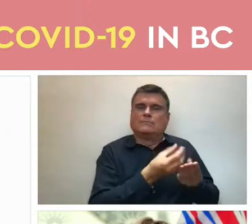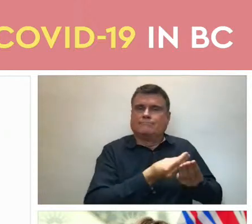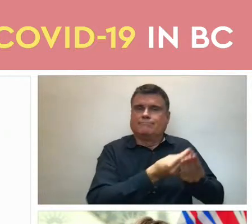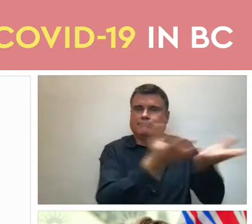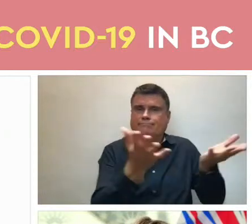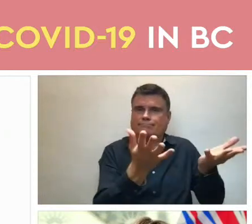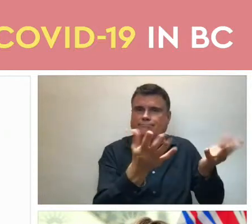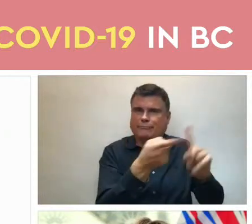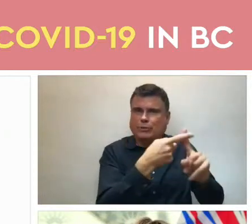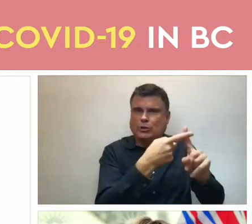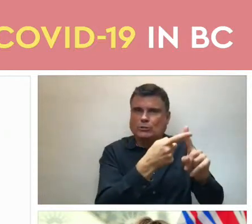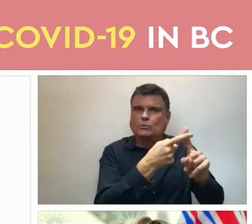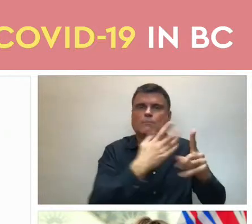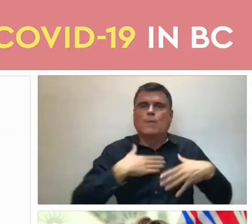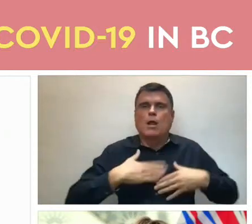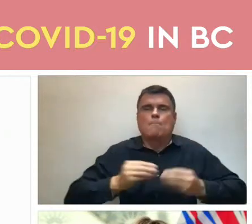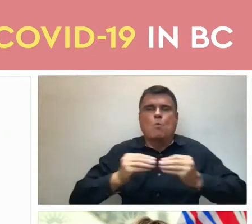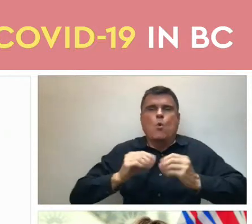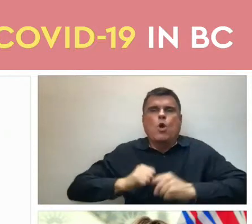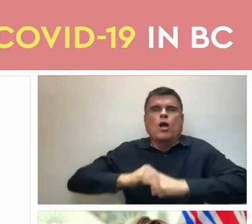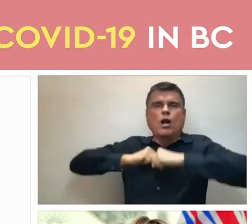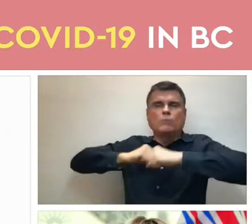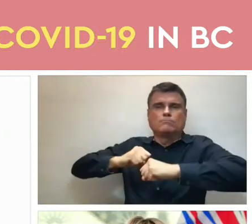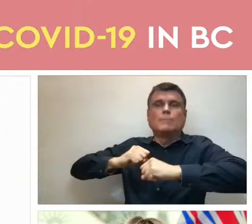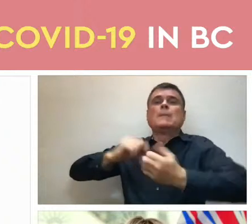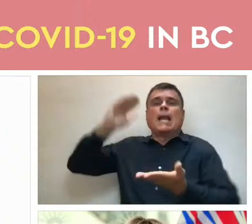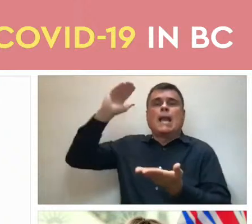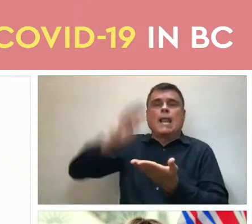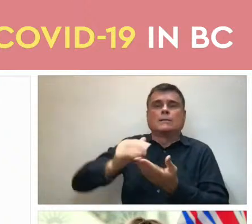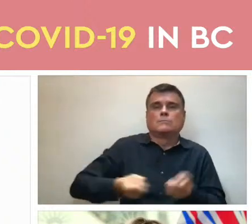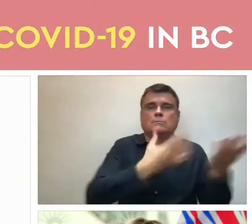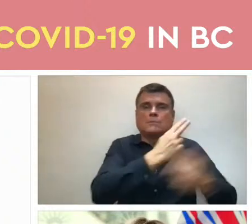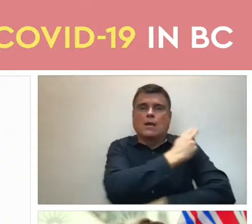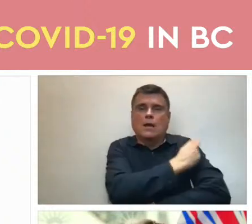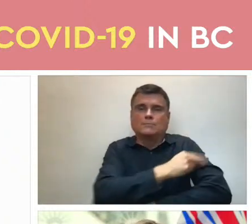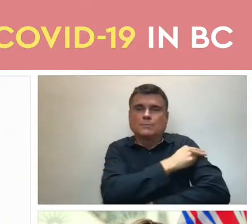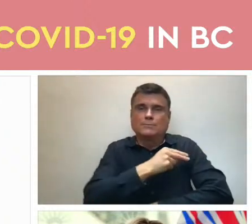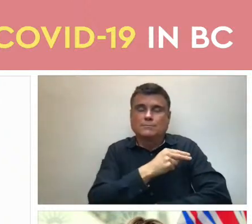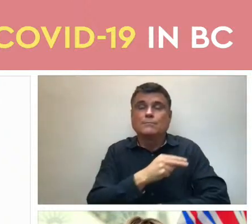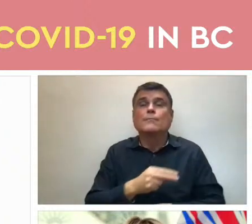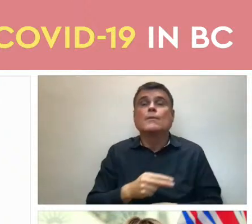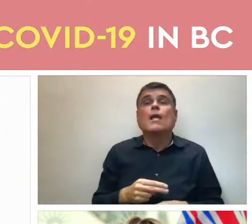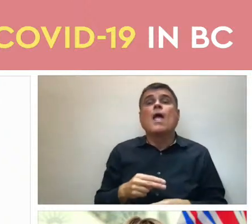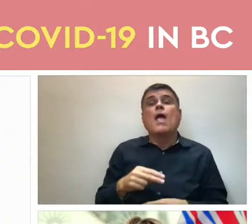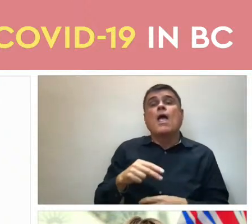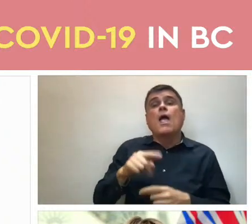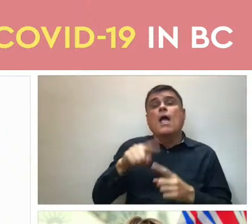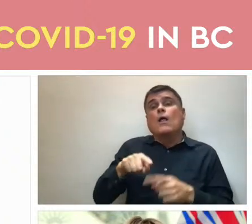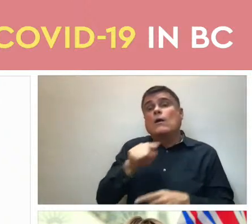for hospitalization or need for critical care as people 60 to 69, and we're focusing on